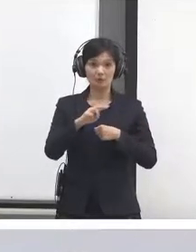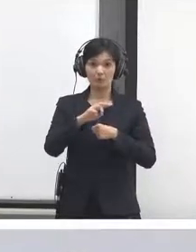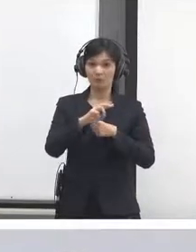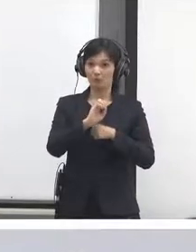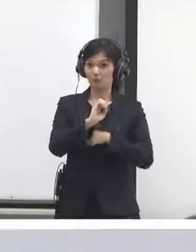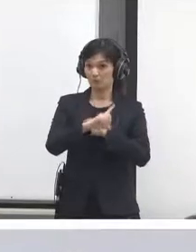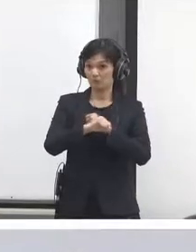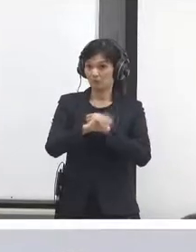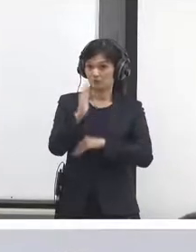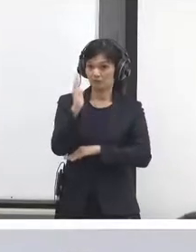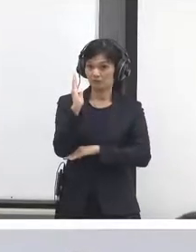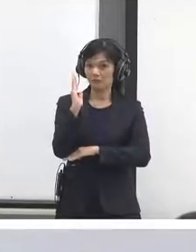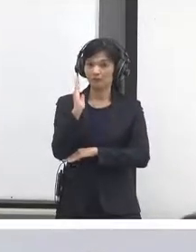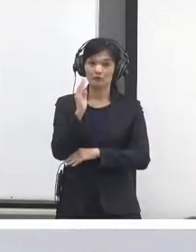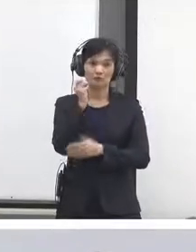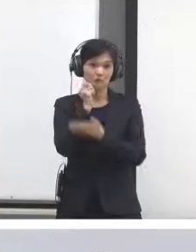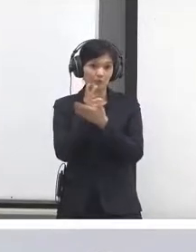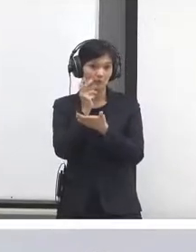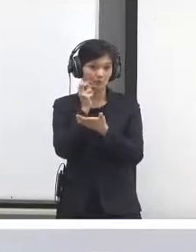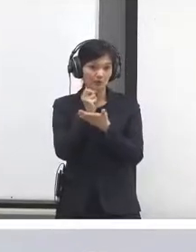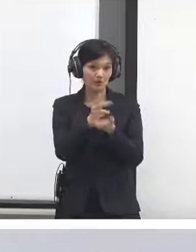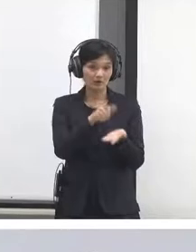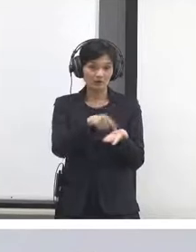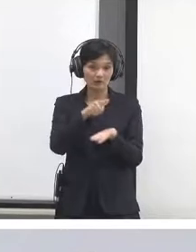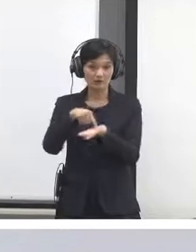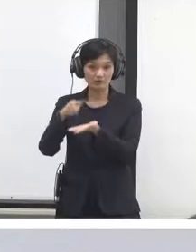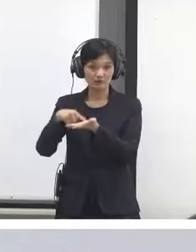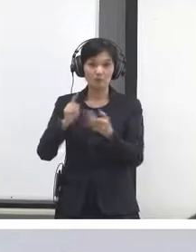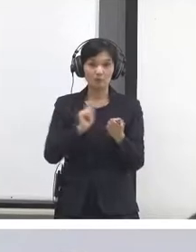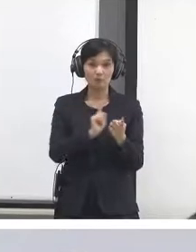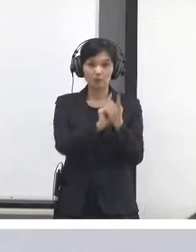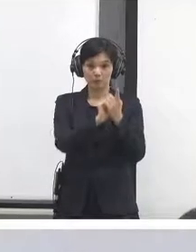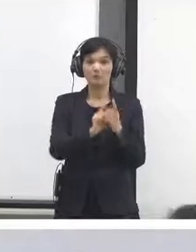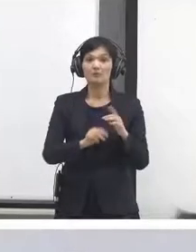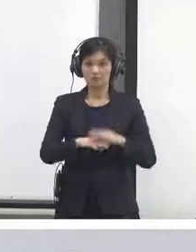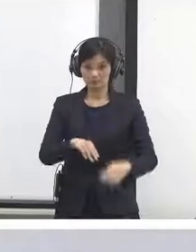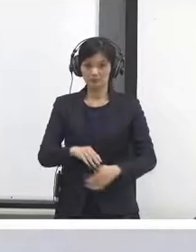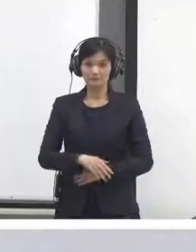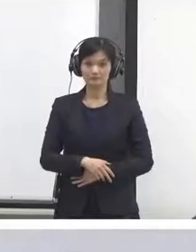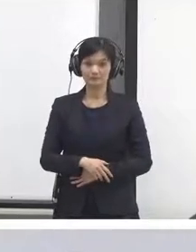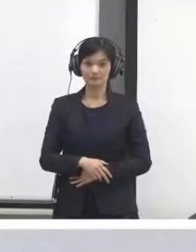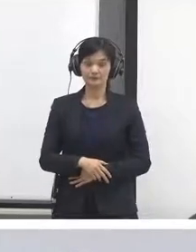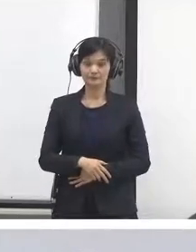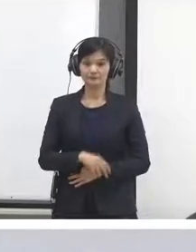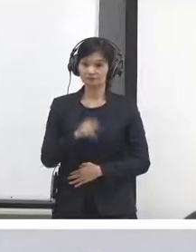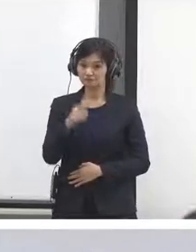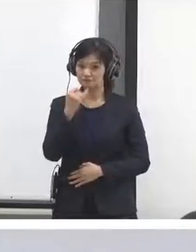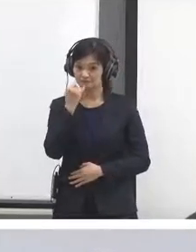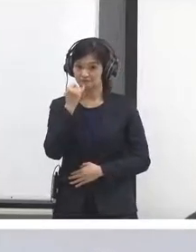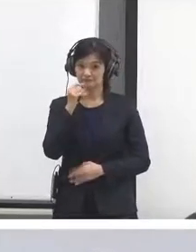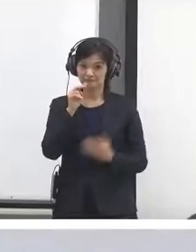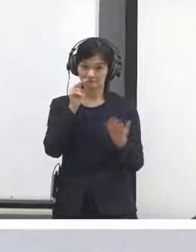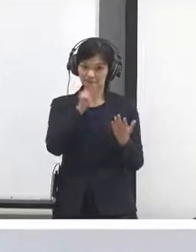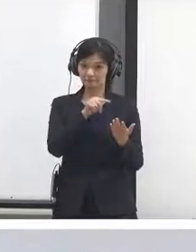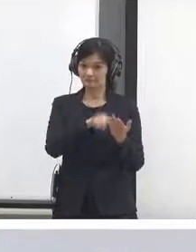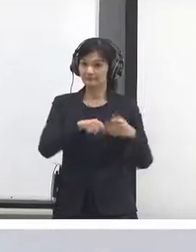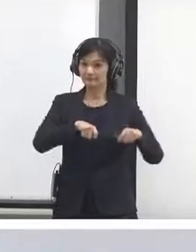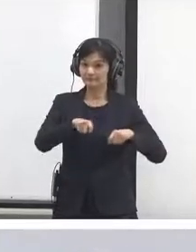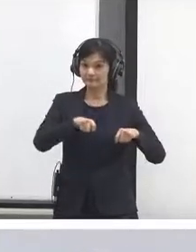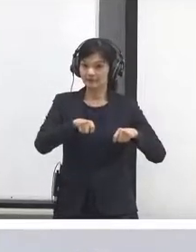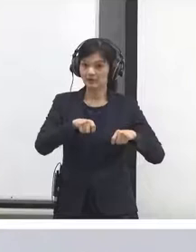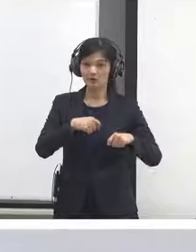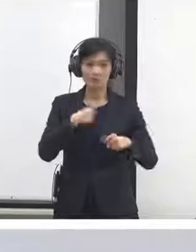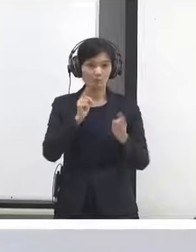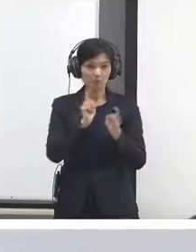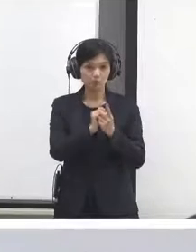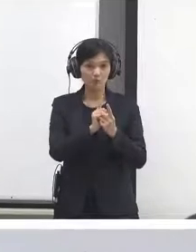And as you can see, we are lack of meetup and communication. So we try to use online discussion, and we set milestones to each other